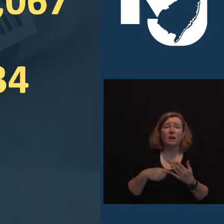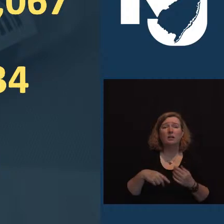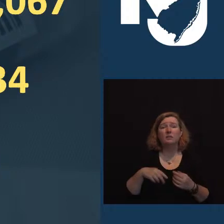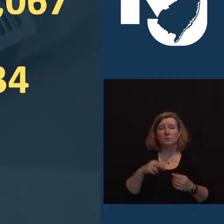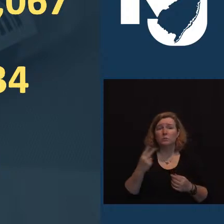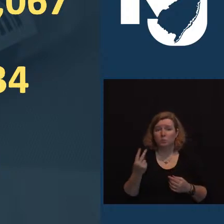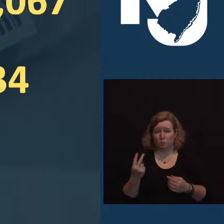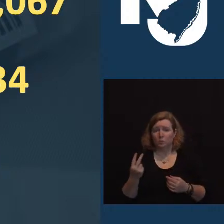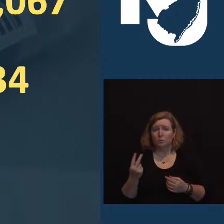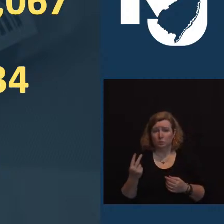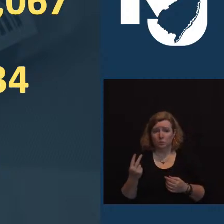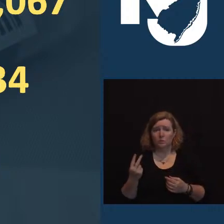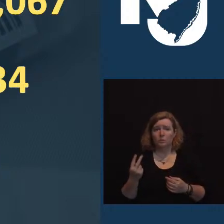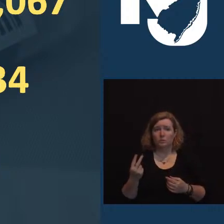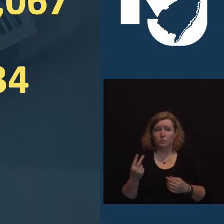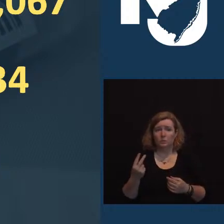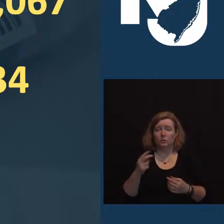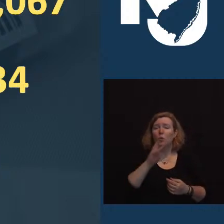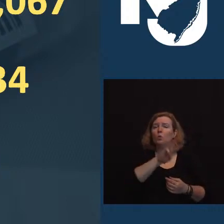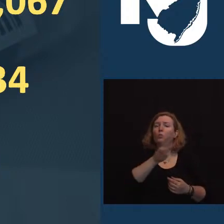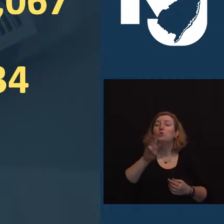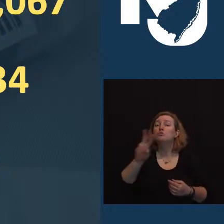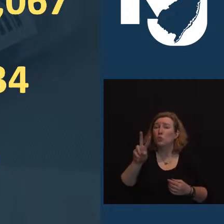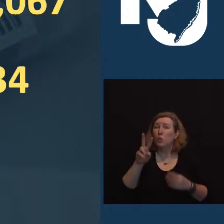II in 4 years